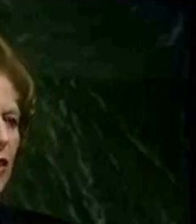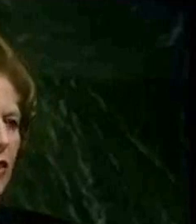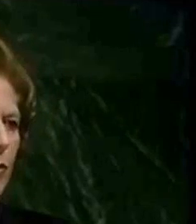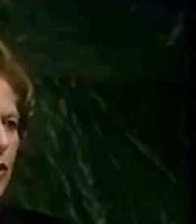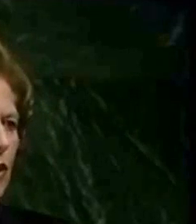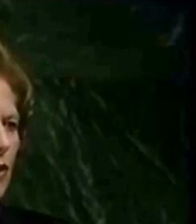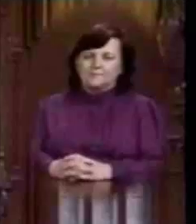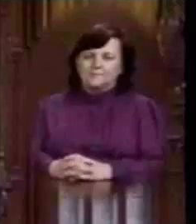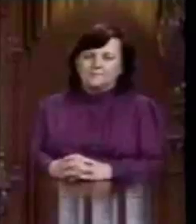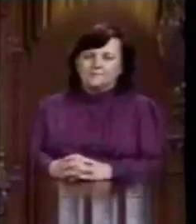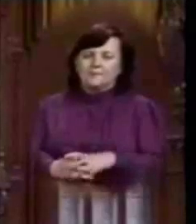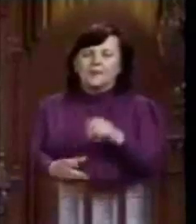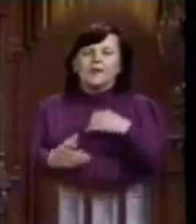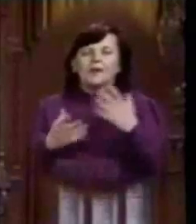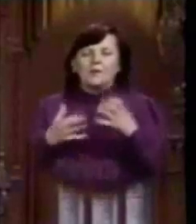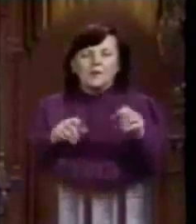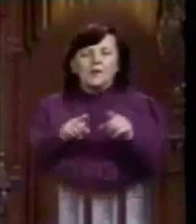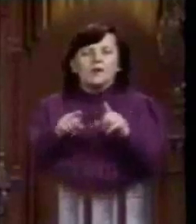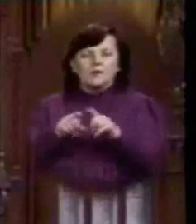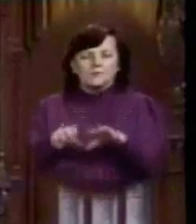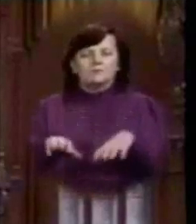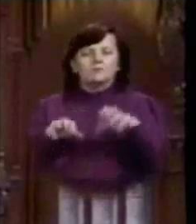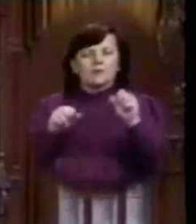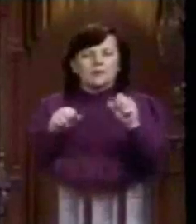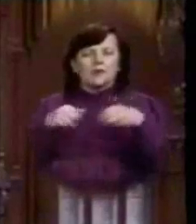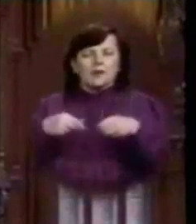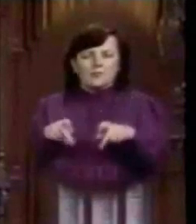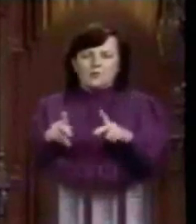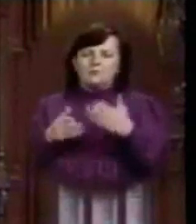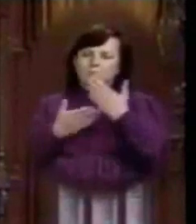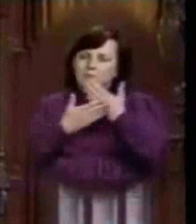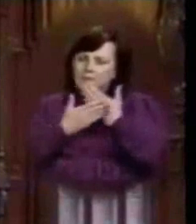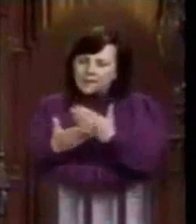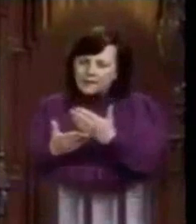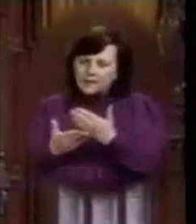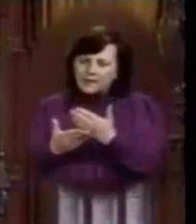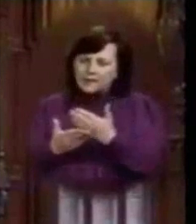I noted what the right honourable gentleman said about exchange control.